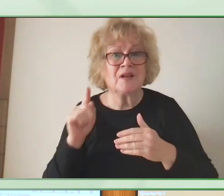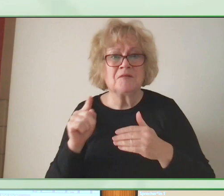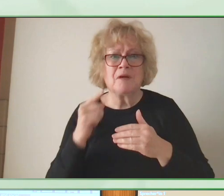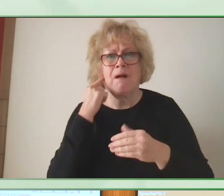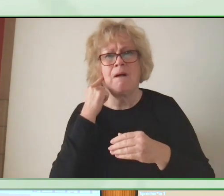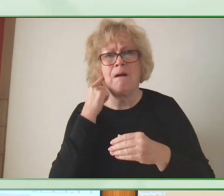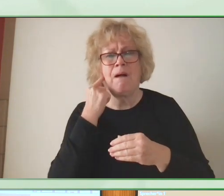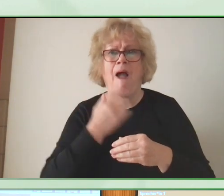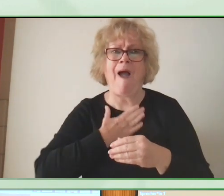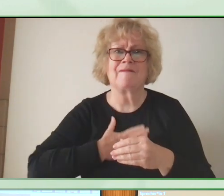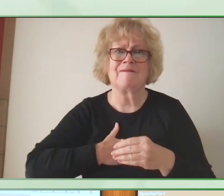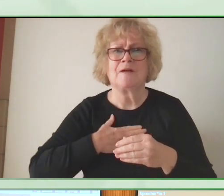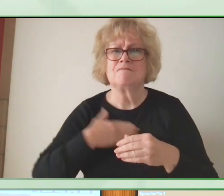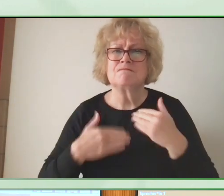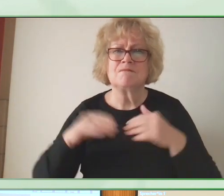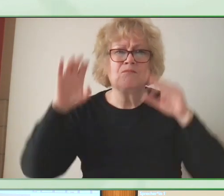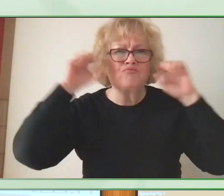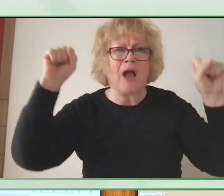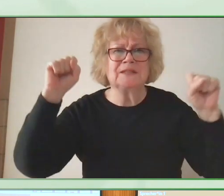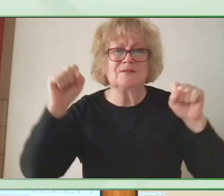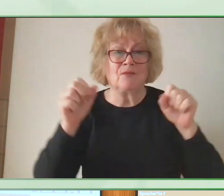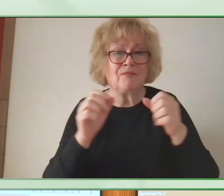taking up plenty of space at the decision table.